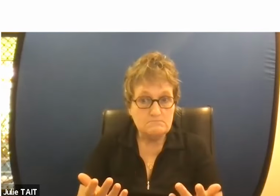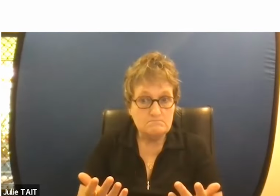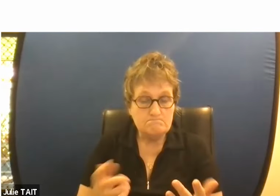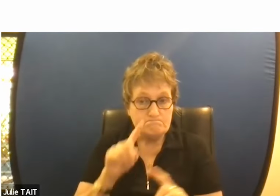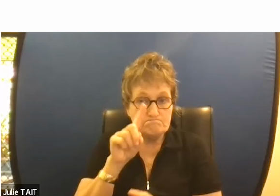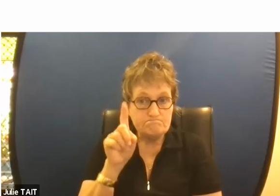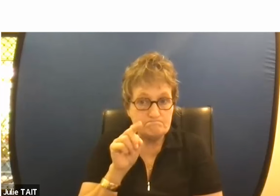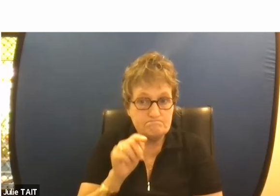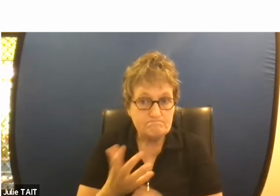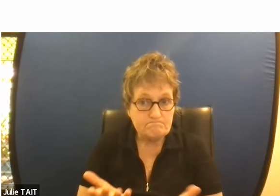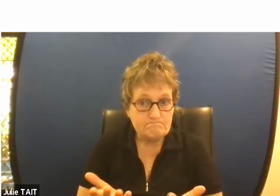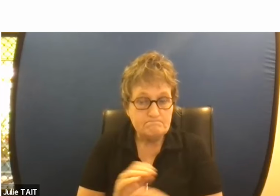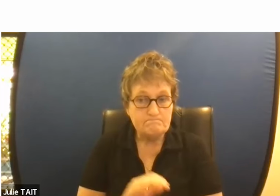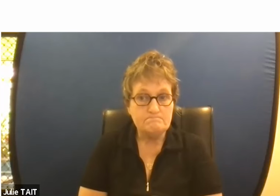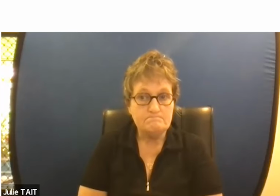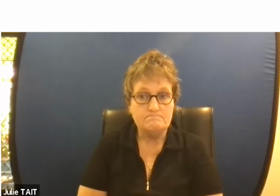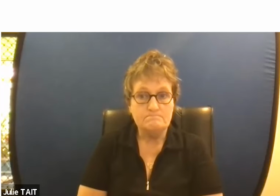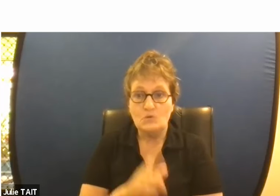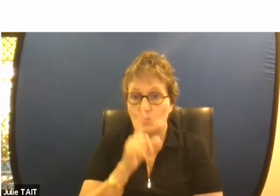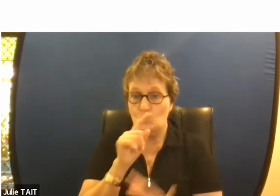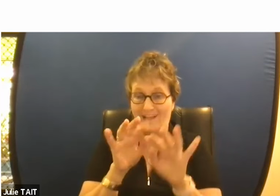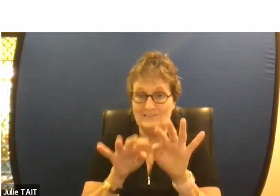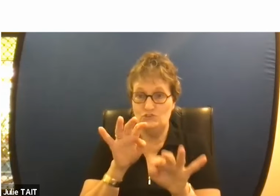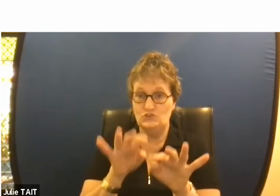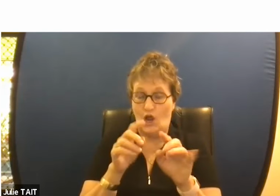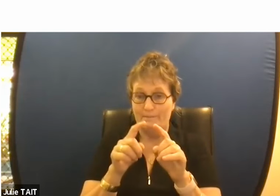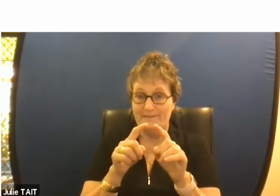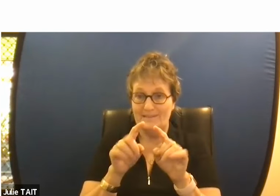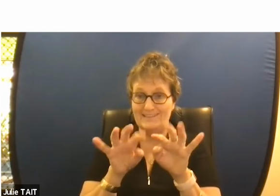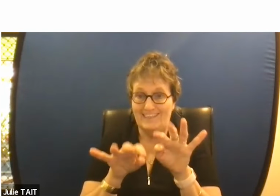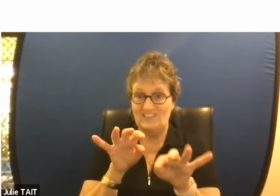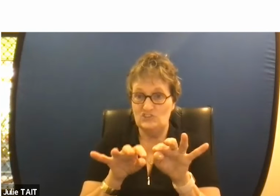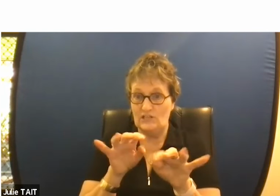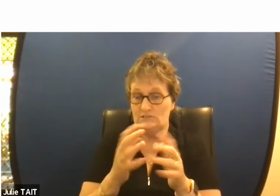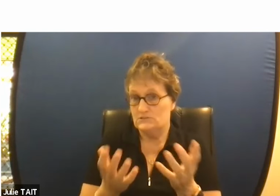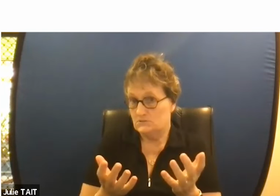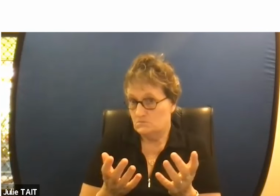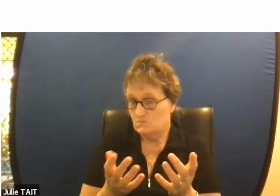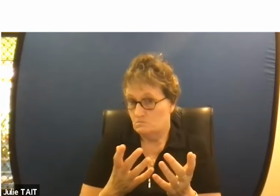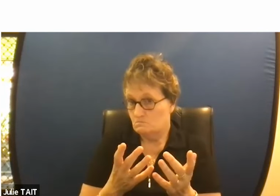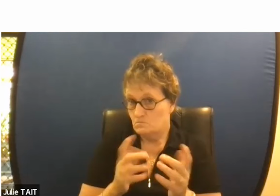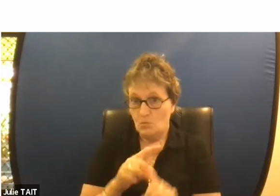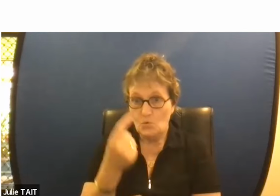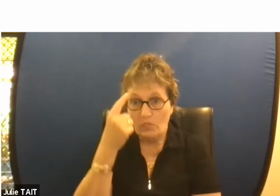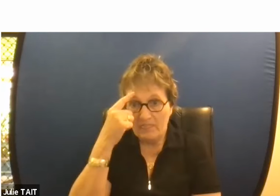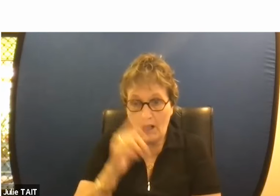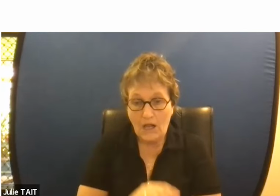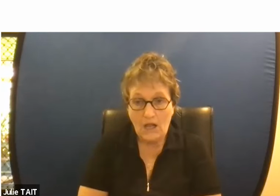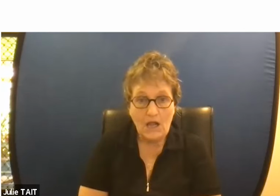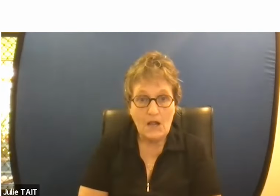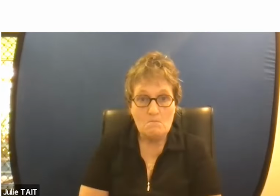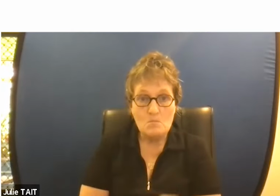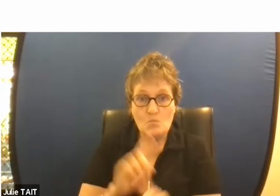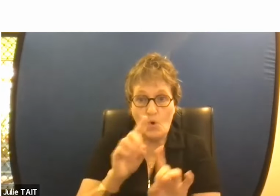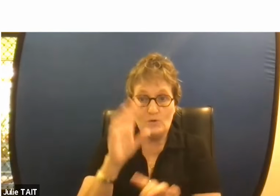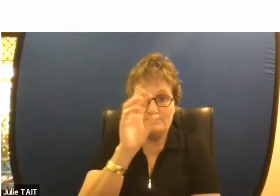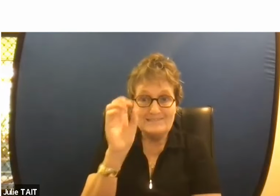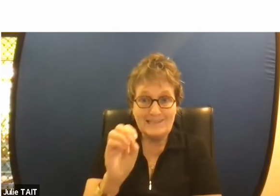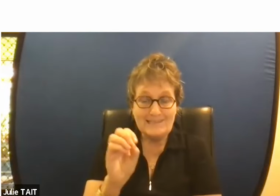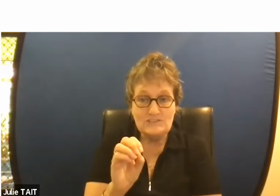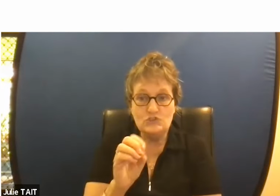So if you can, you can type your guesses in the chat box and say, what's